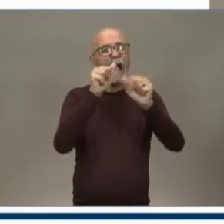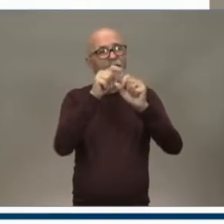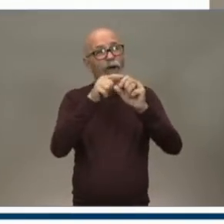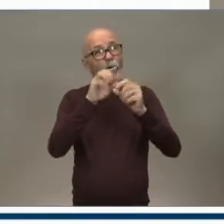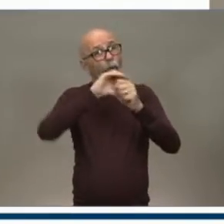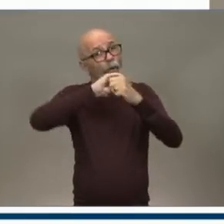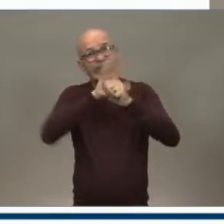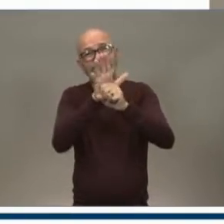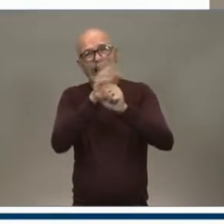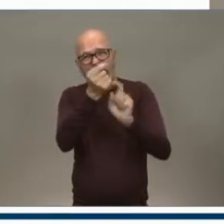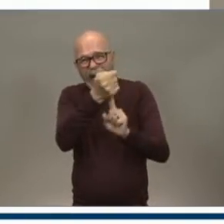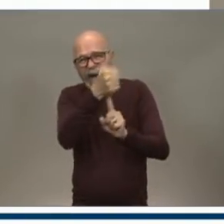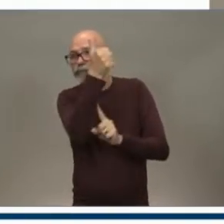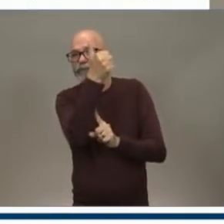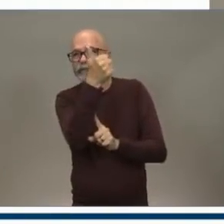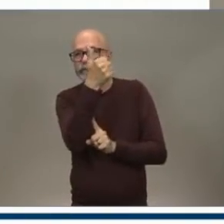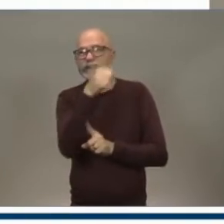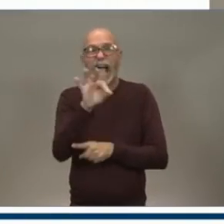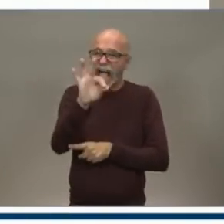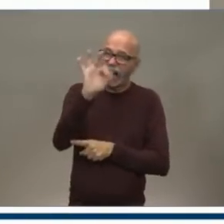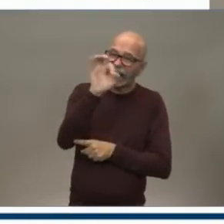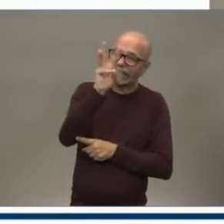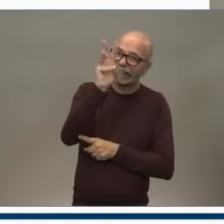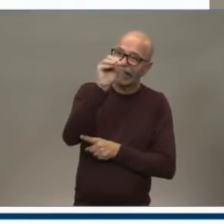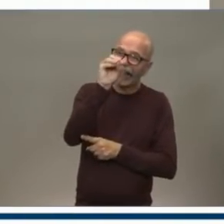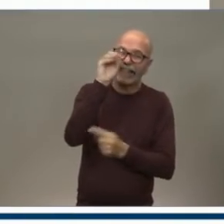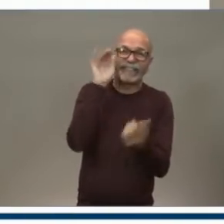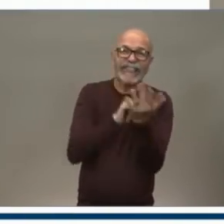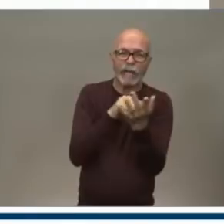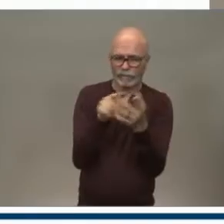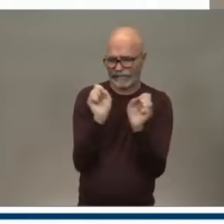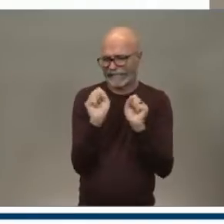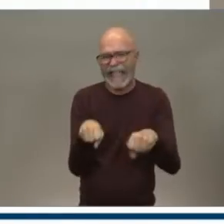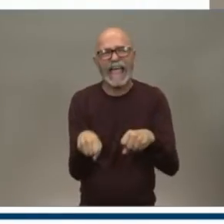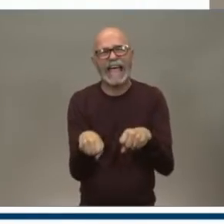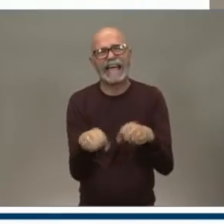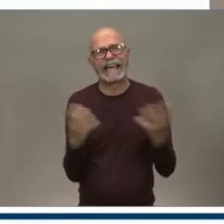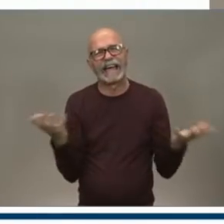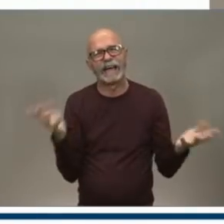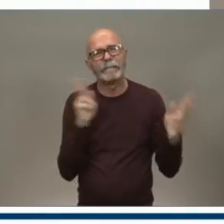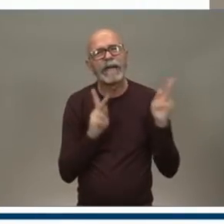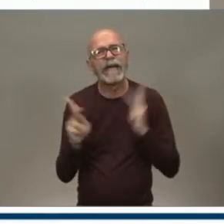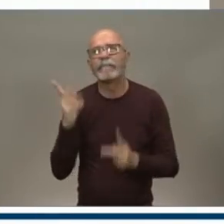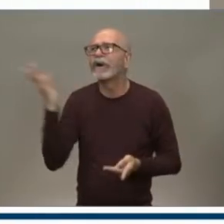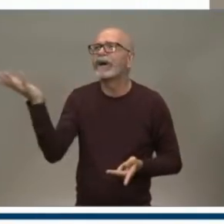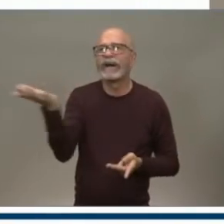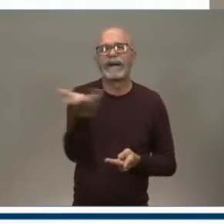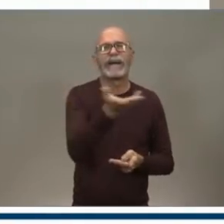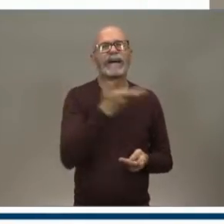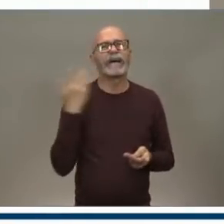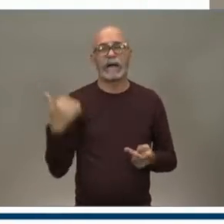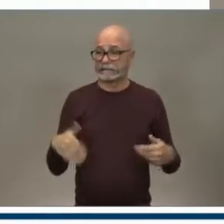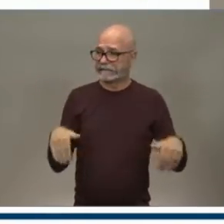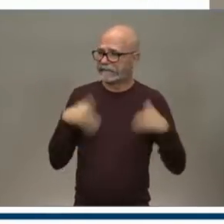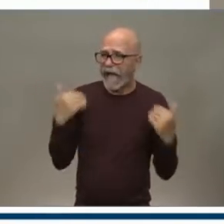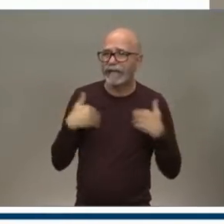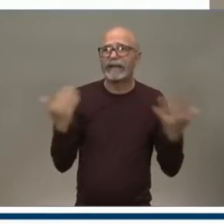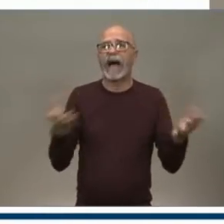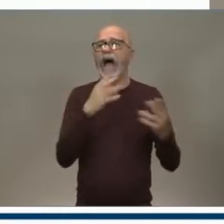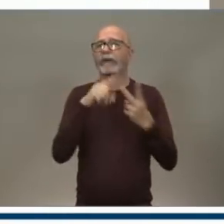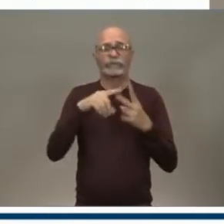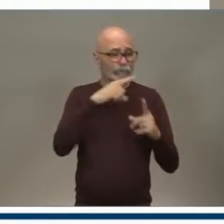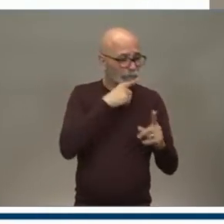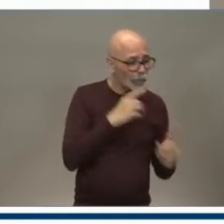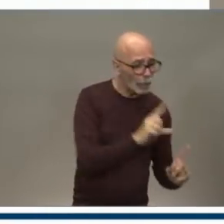a special need for young people to be at the vanguard and be the leaders for all the rest of us. And